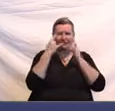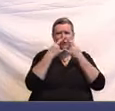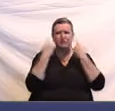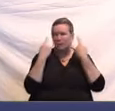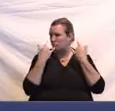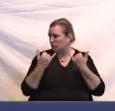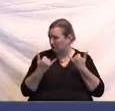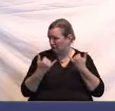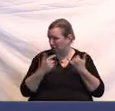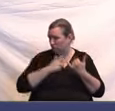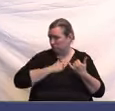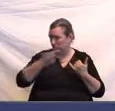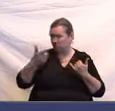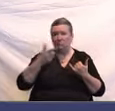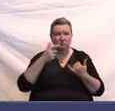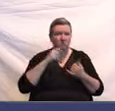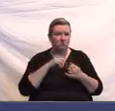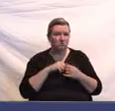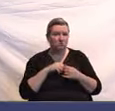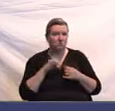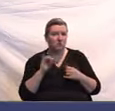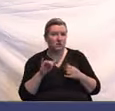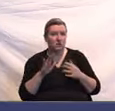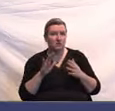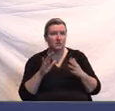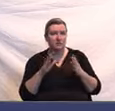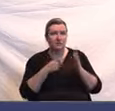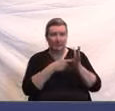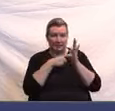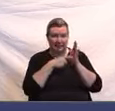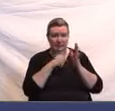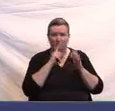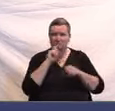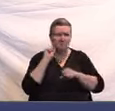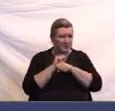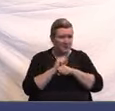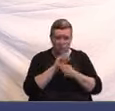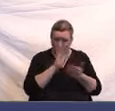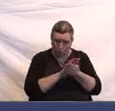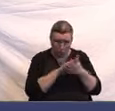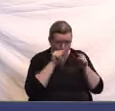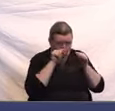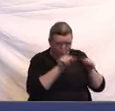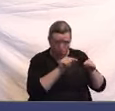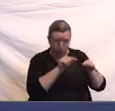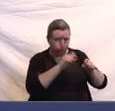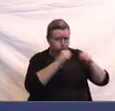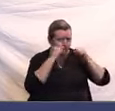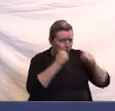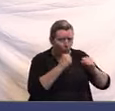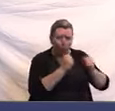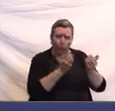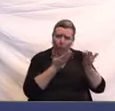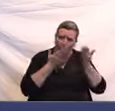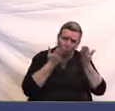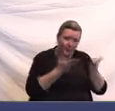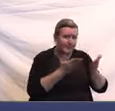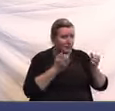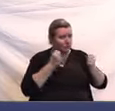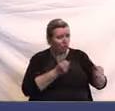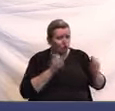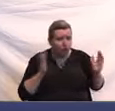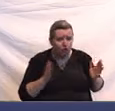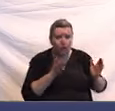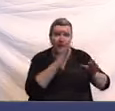exists. Mandate literally is in schools. It is strongly recommended, strongly encouraged that if you're indoors and